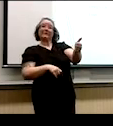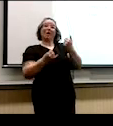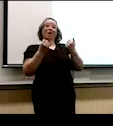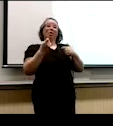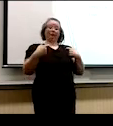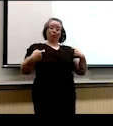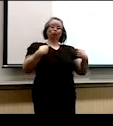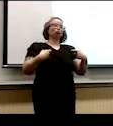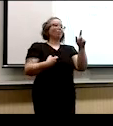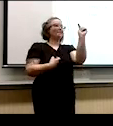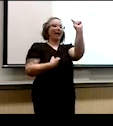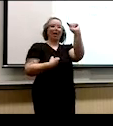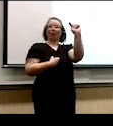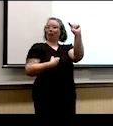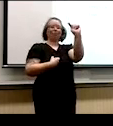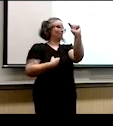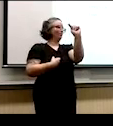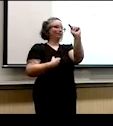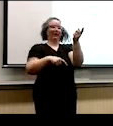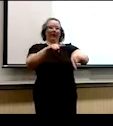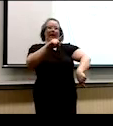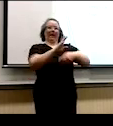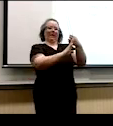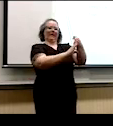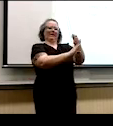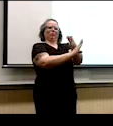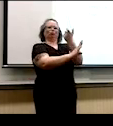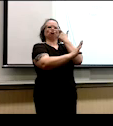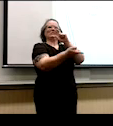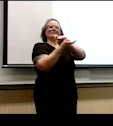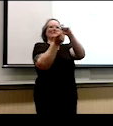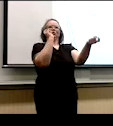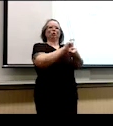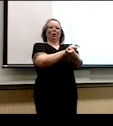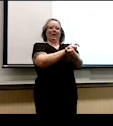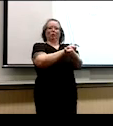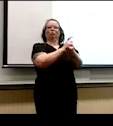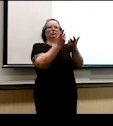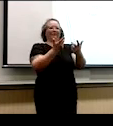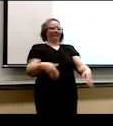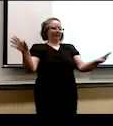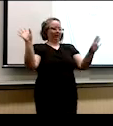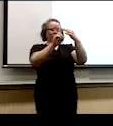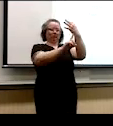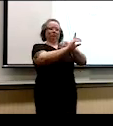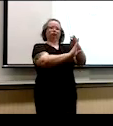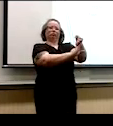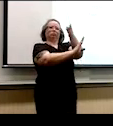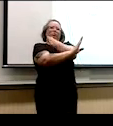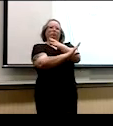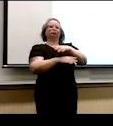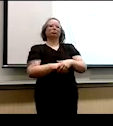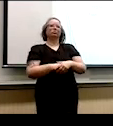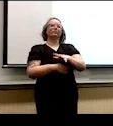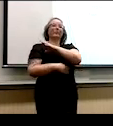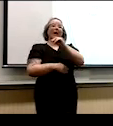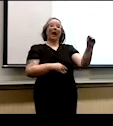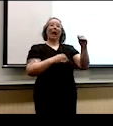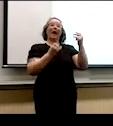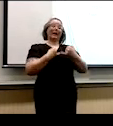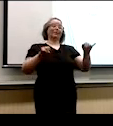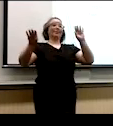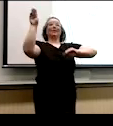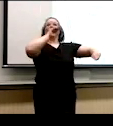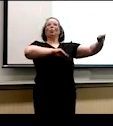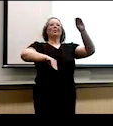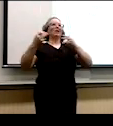that in the past 9 months before I met her. And then because of advanced osteoarthritis, she uses a 2-wheeled walker. So